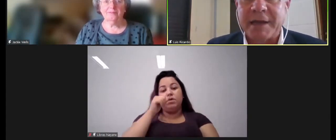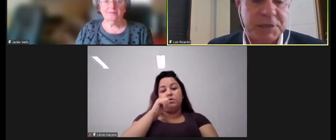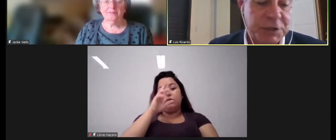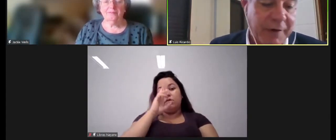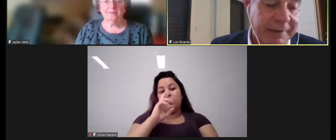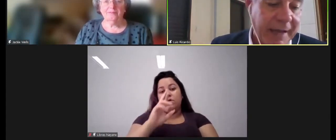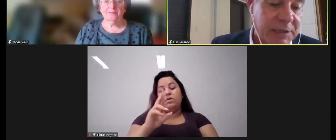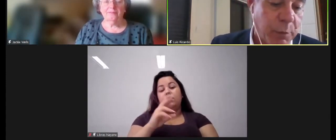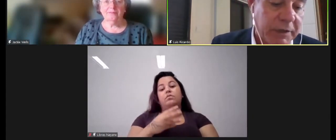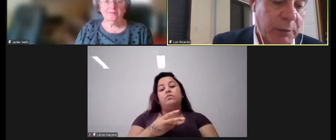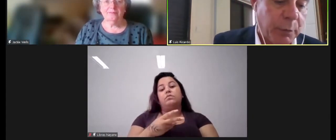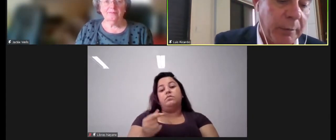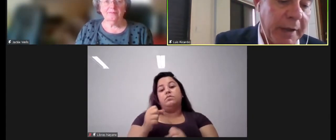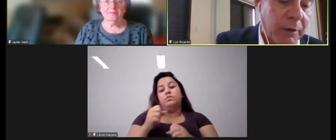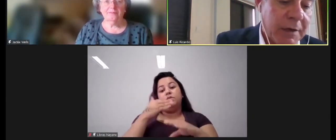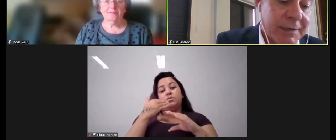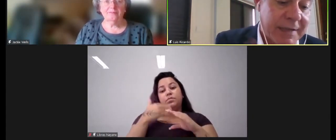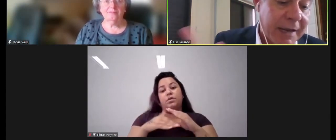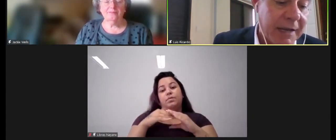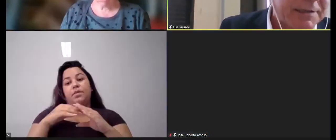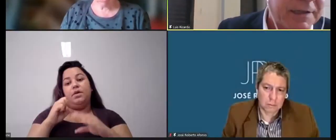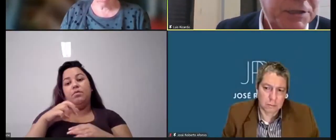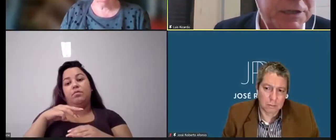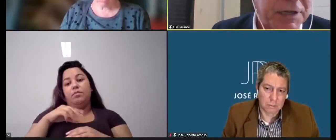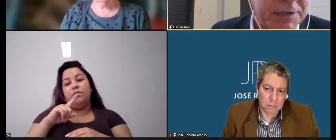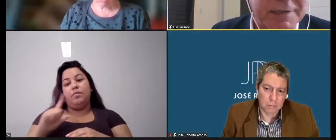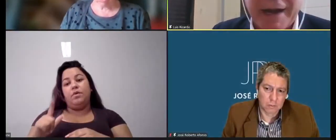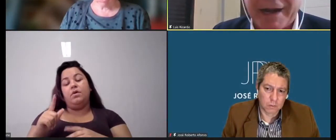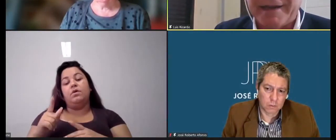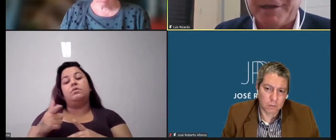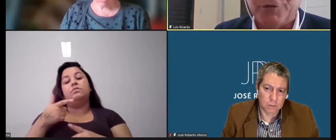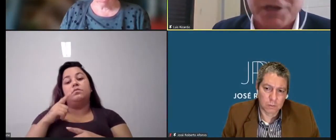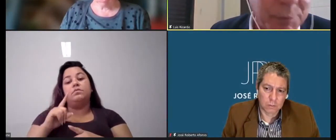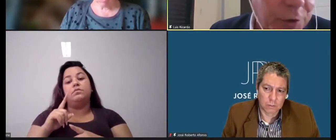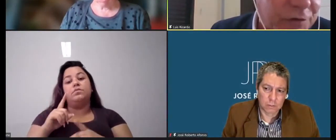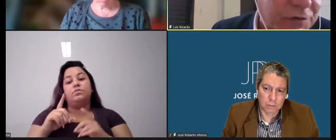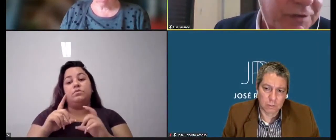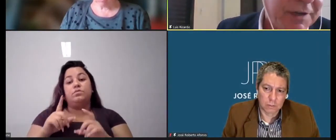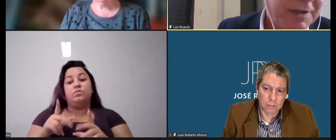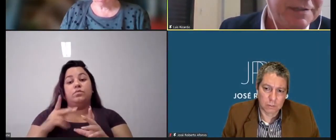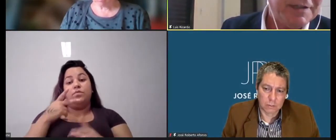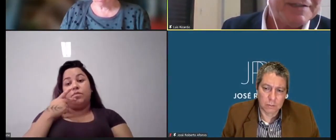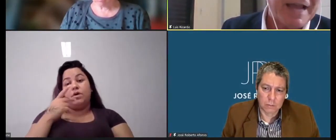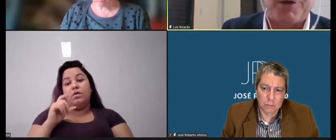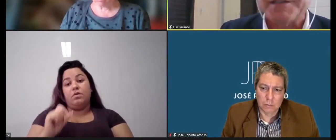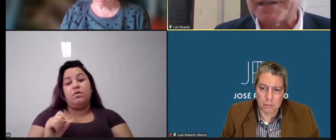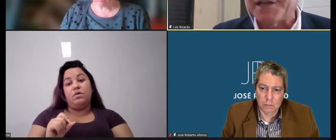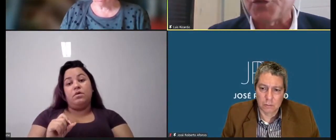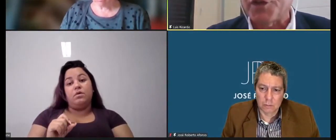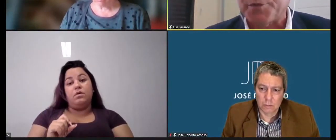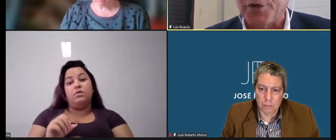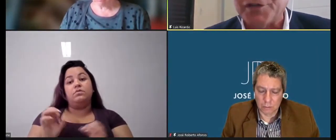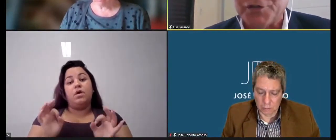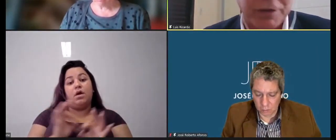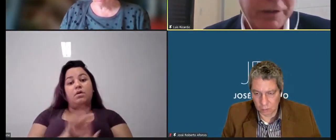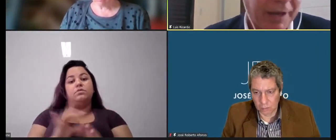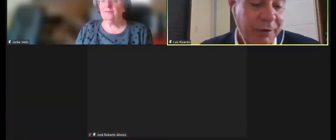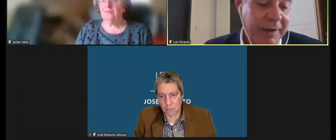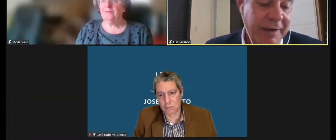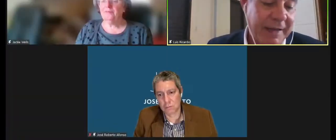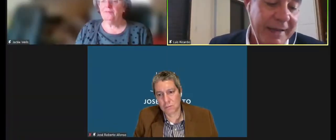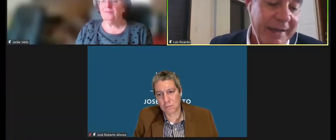presentation, and we would like to thank you so much. We are going to answer the rest of the questions that were left in the